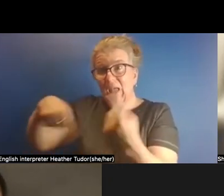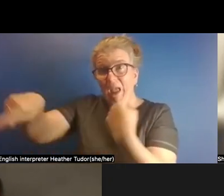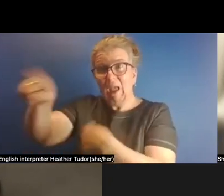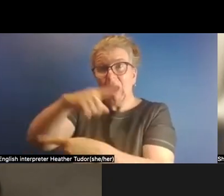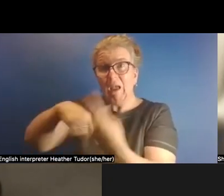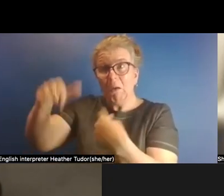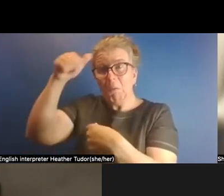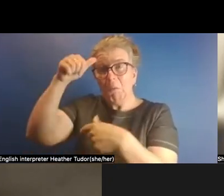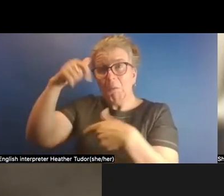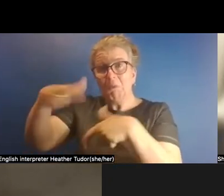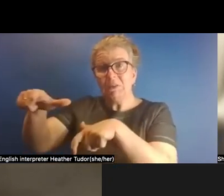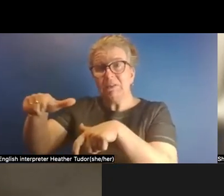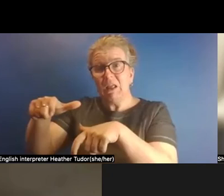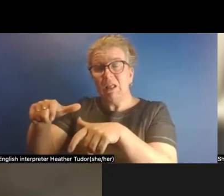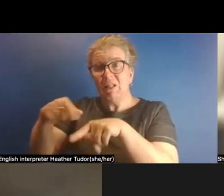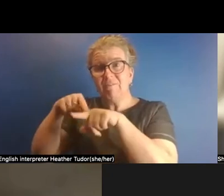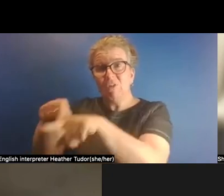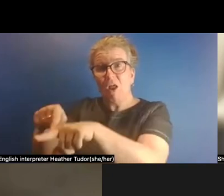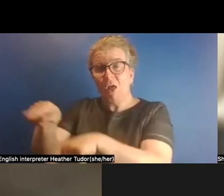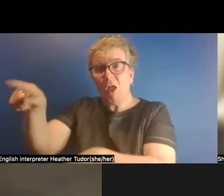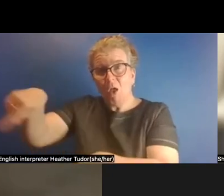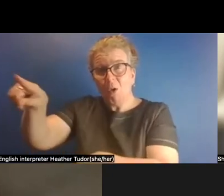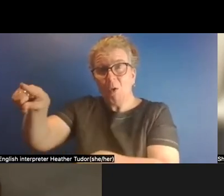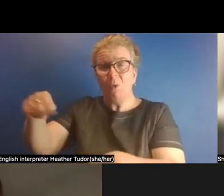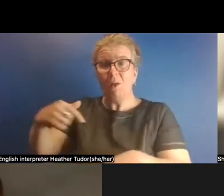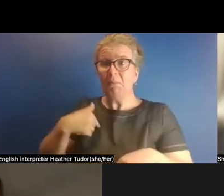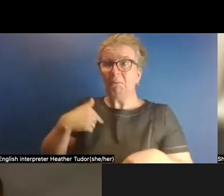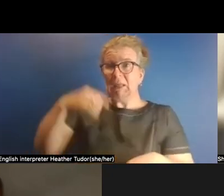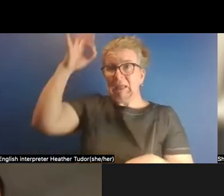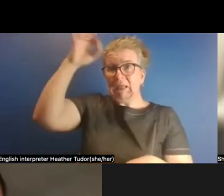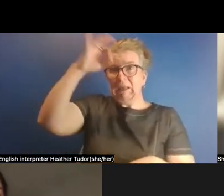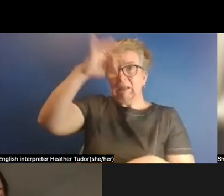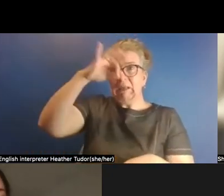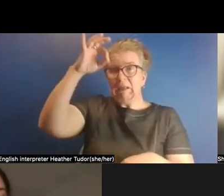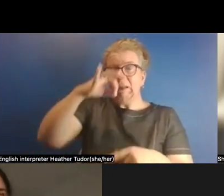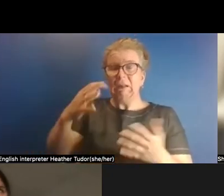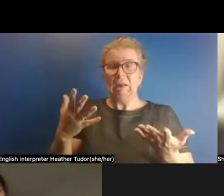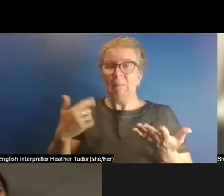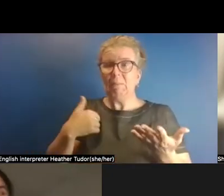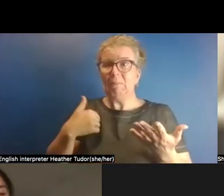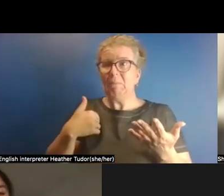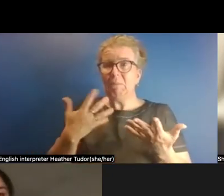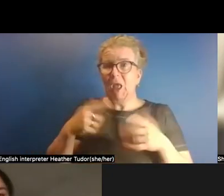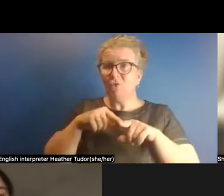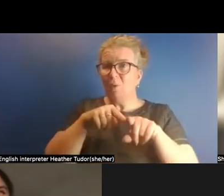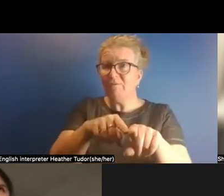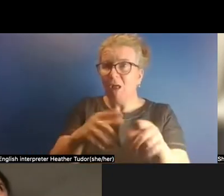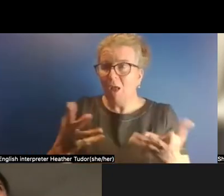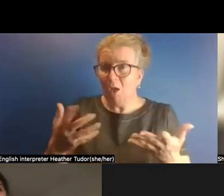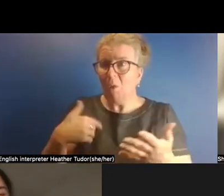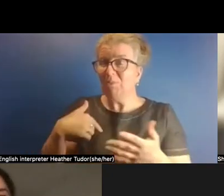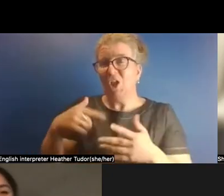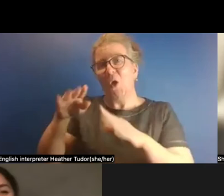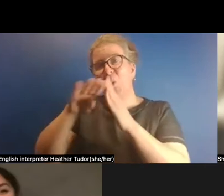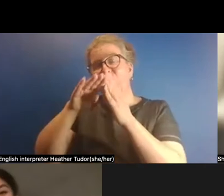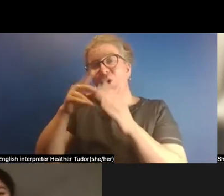I'm older, so you probably would expect that I do, but yeah, learning from someone younger than me, it was quite eye-opening and kind of a bit